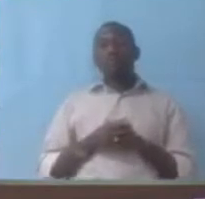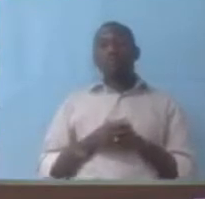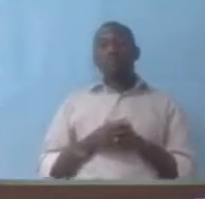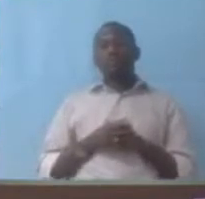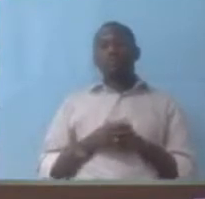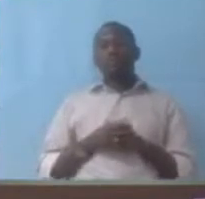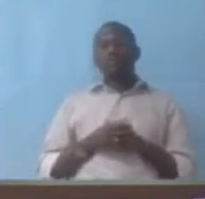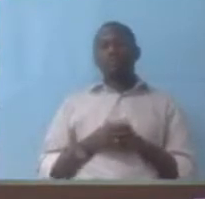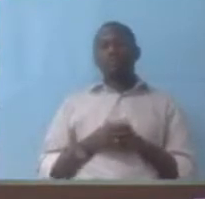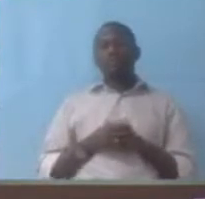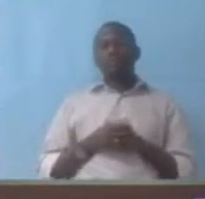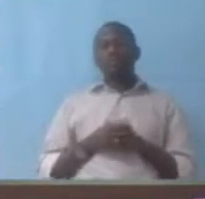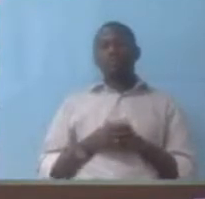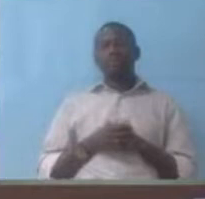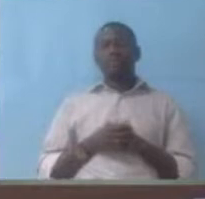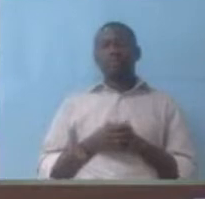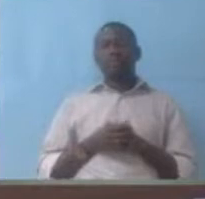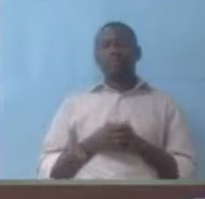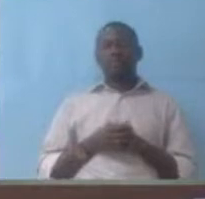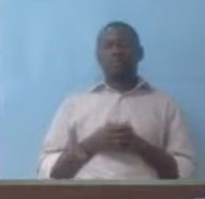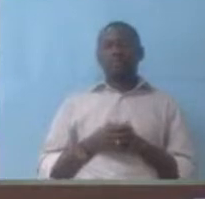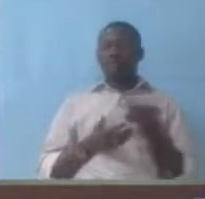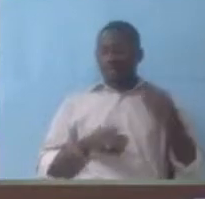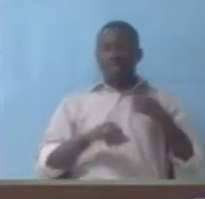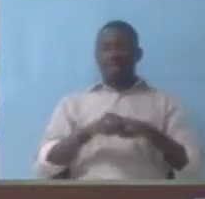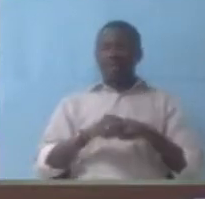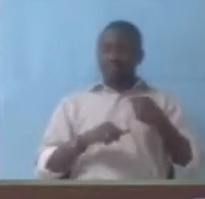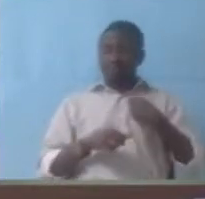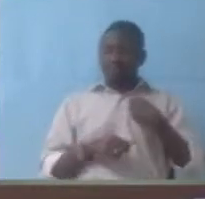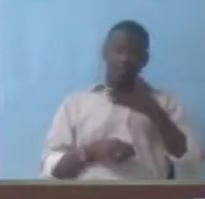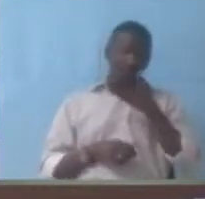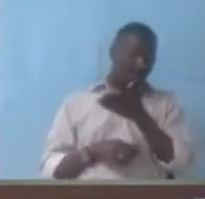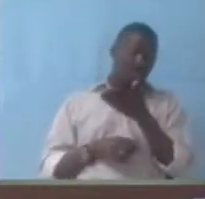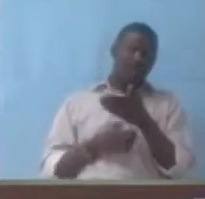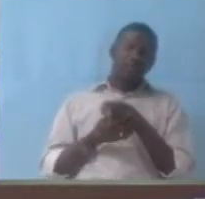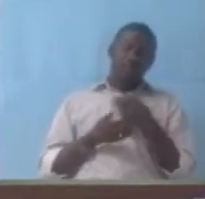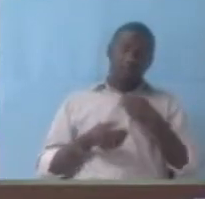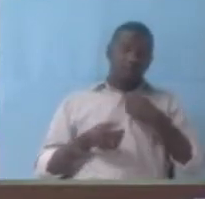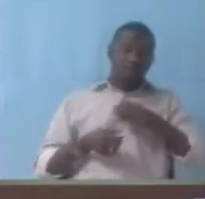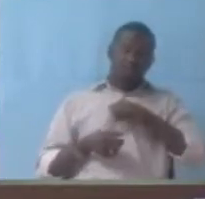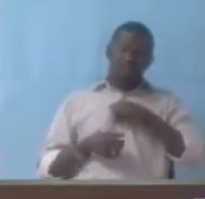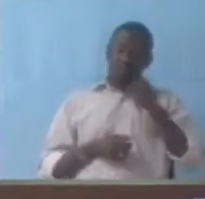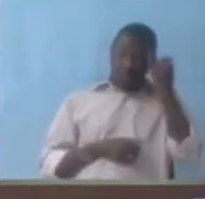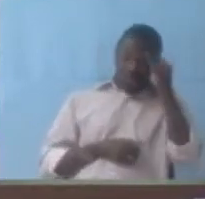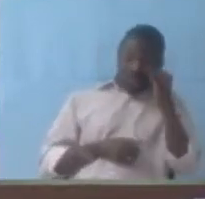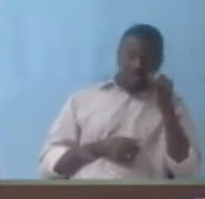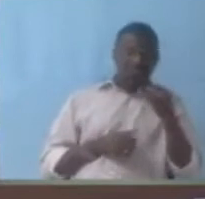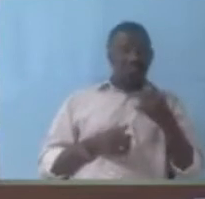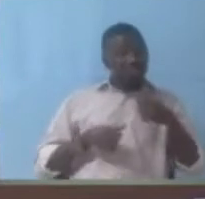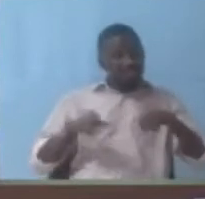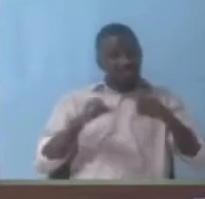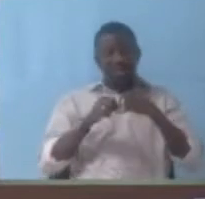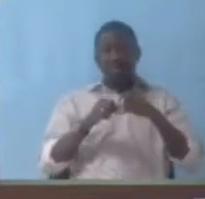muta. In other words, as far as I was concerned, nyado nyama ntela karola ntela mira roto